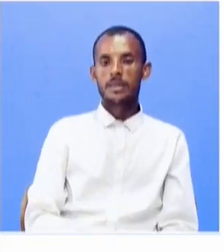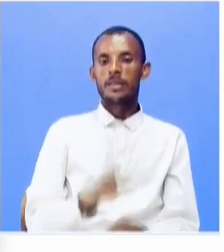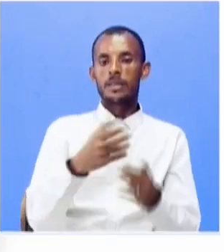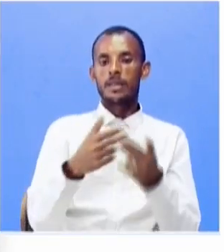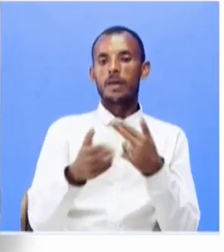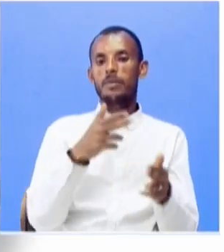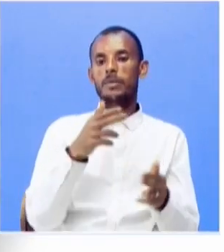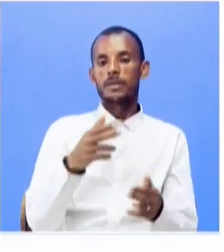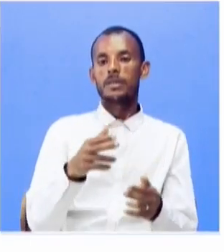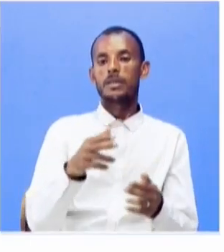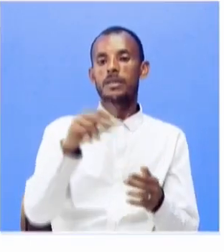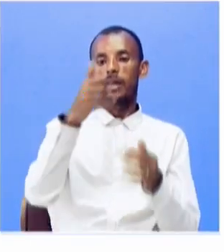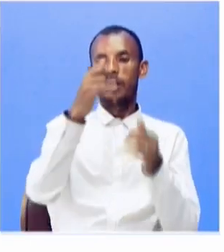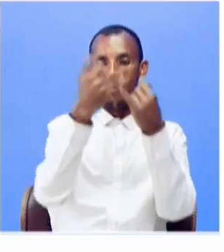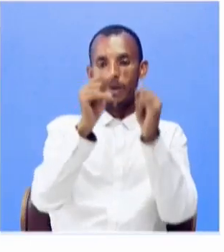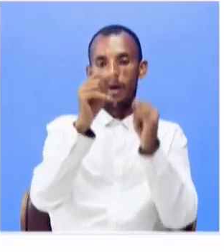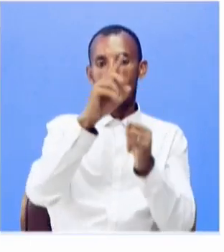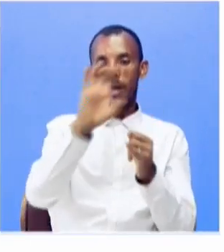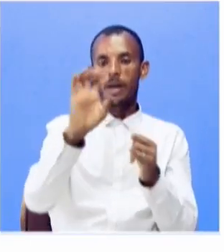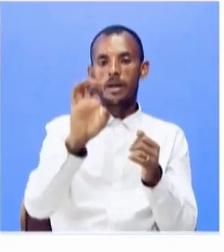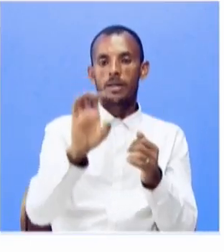the difference is this.